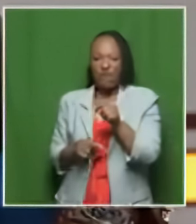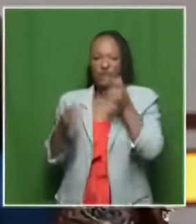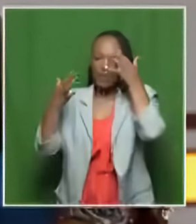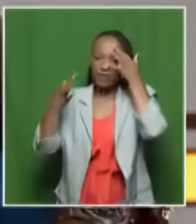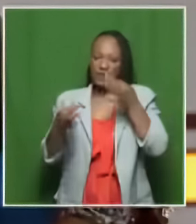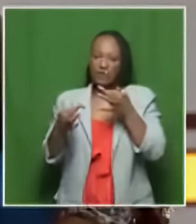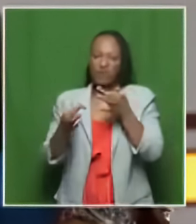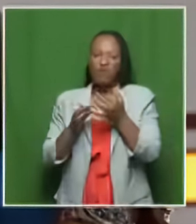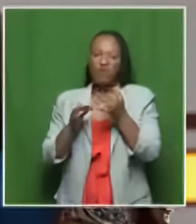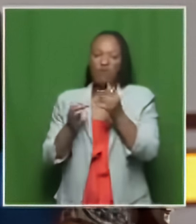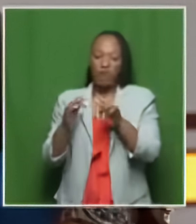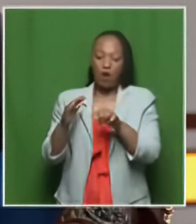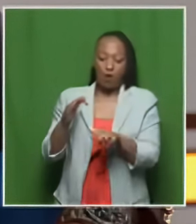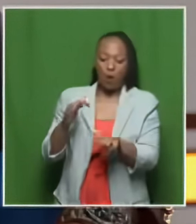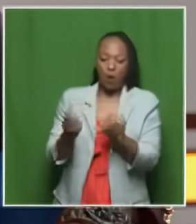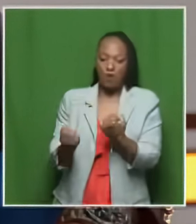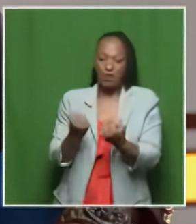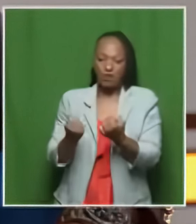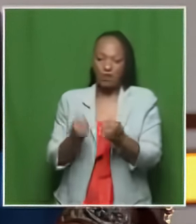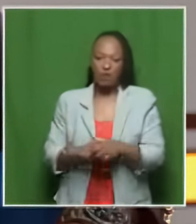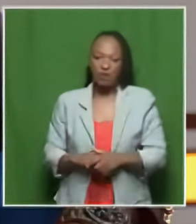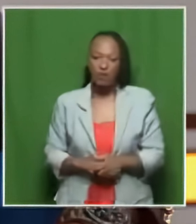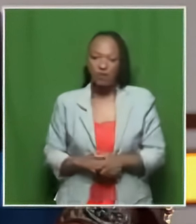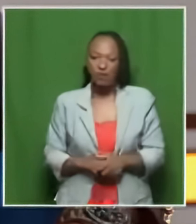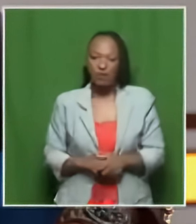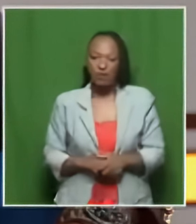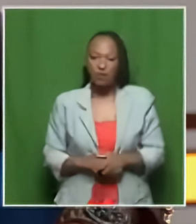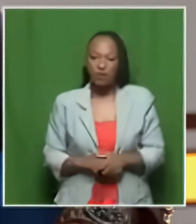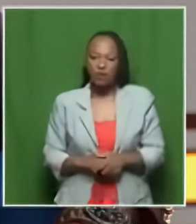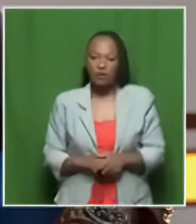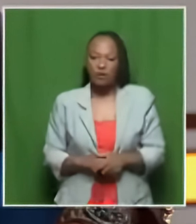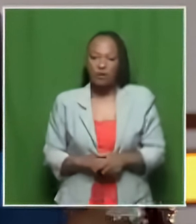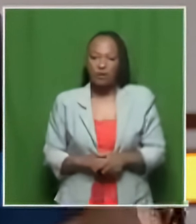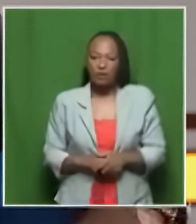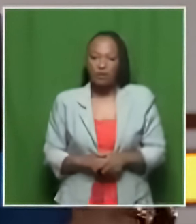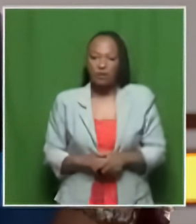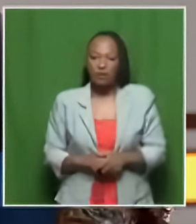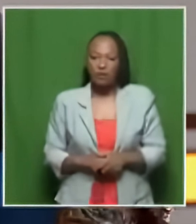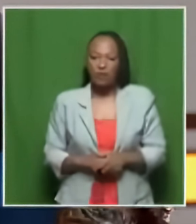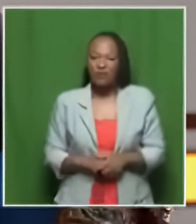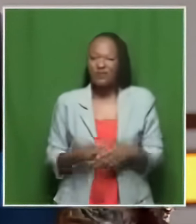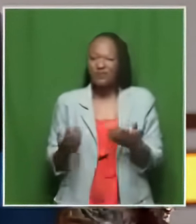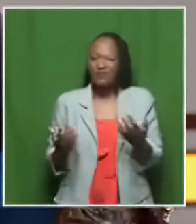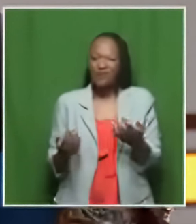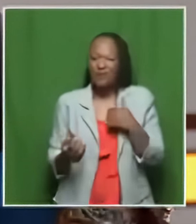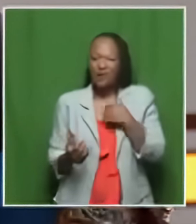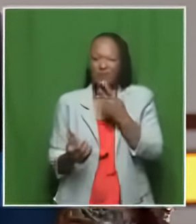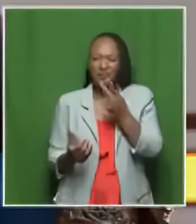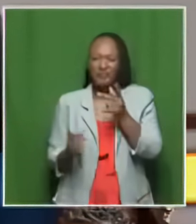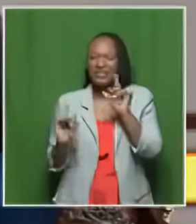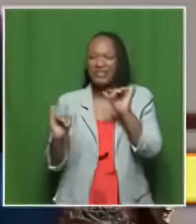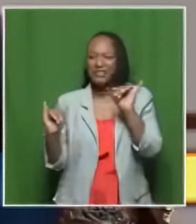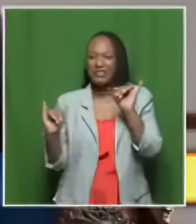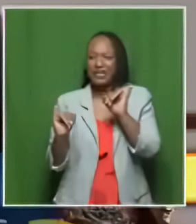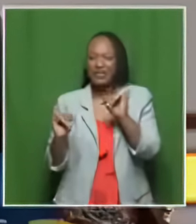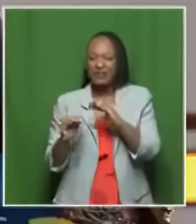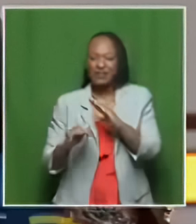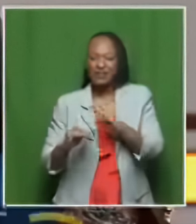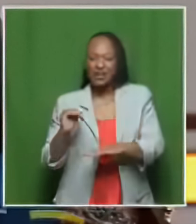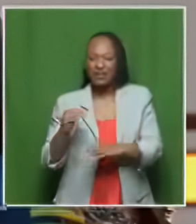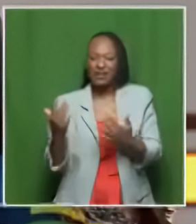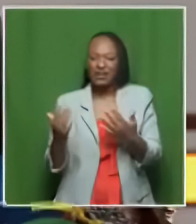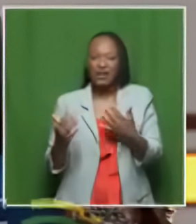decision of the lower court. So the issue is, I don't see any seriousness in the charges, because,